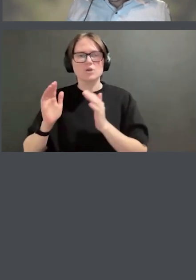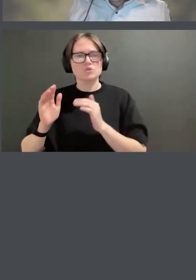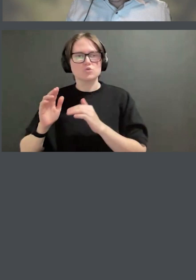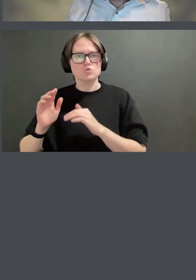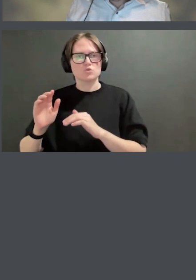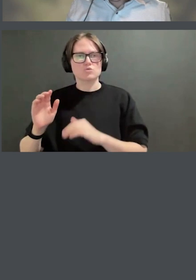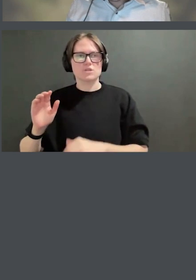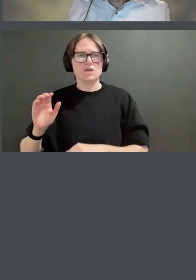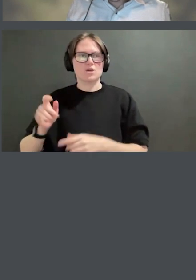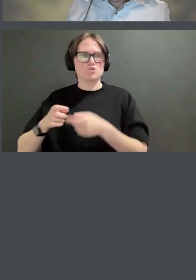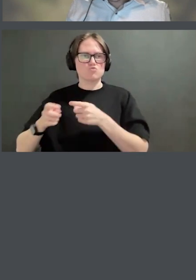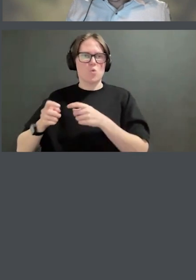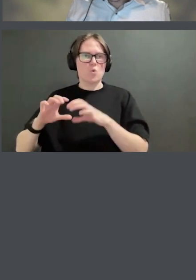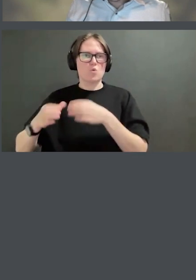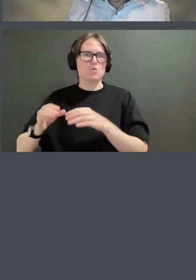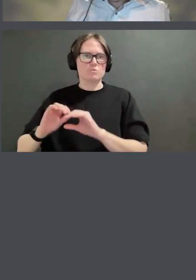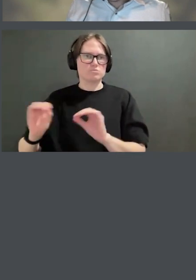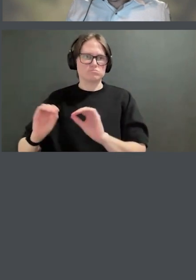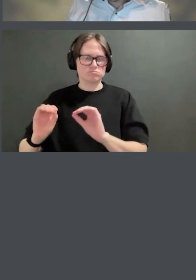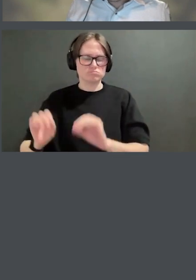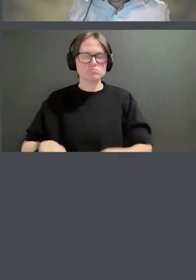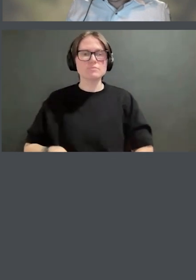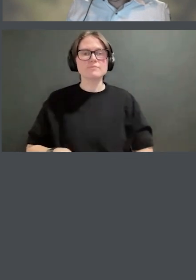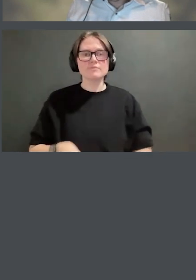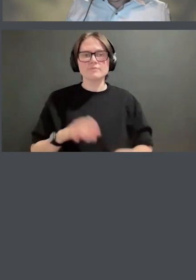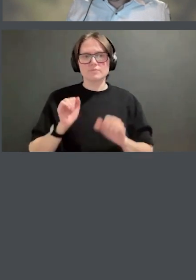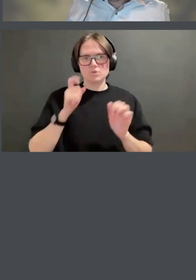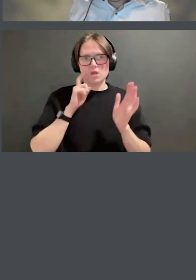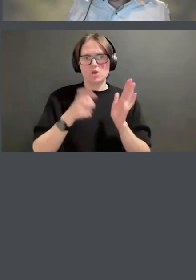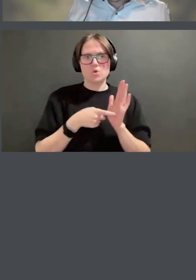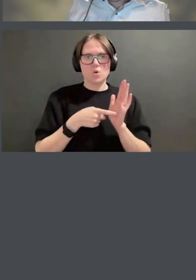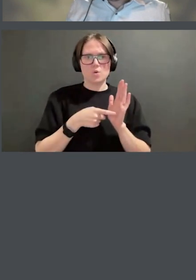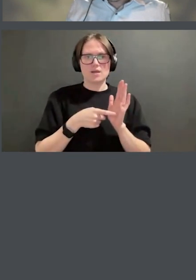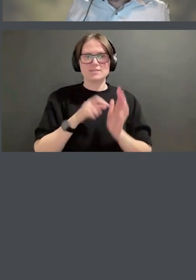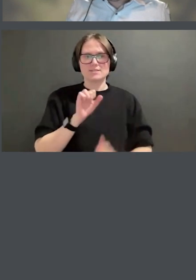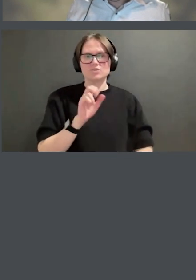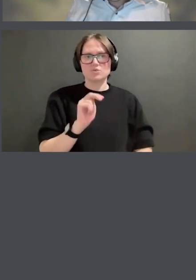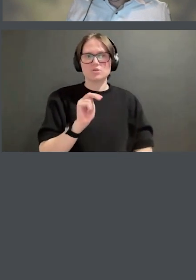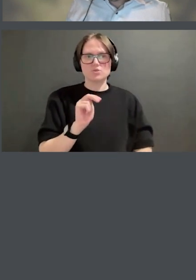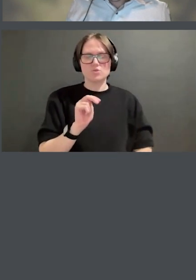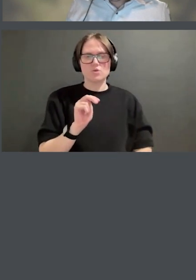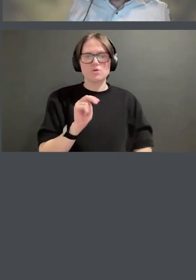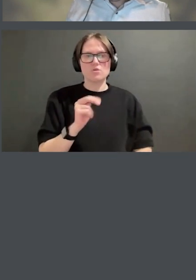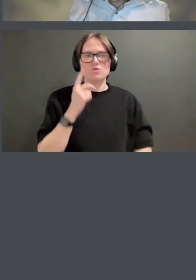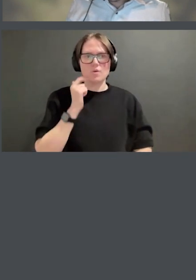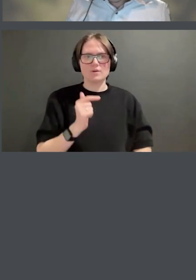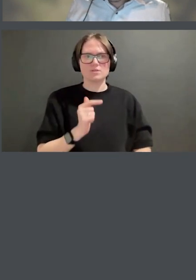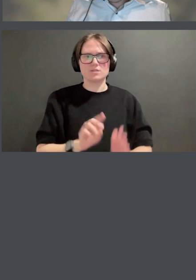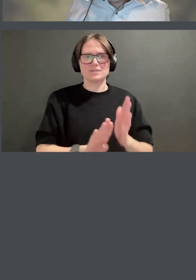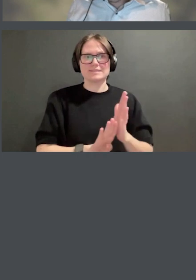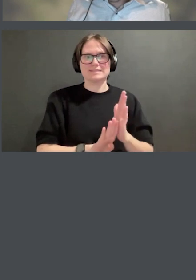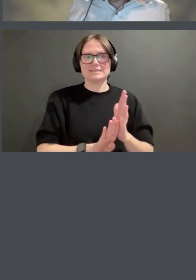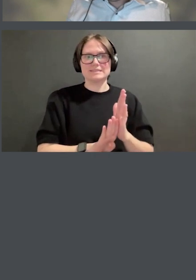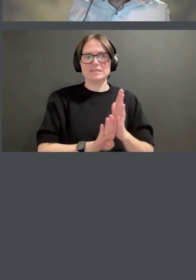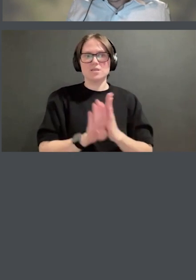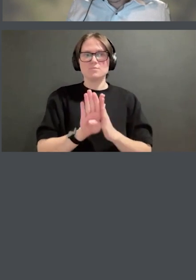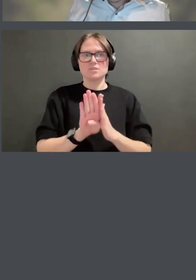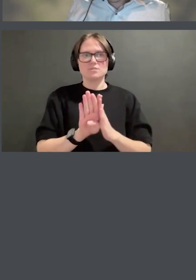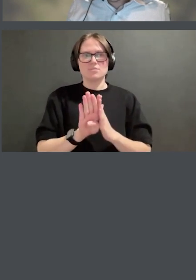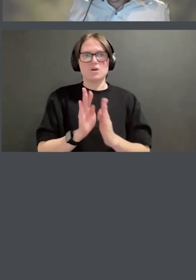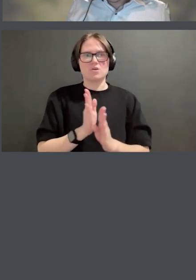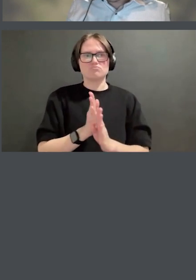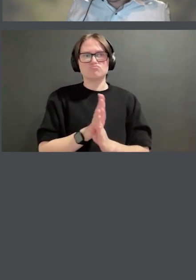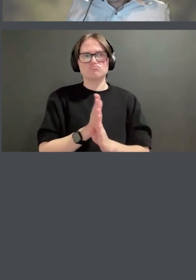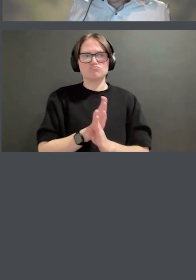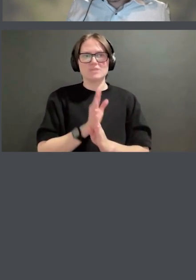controls. And you can see that the incidence of sensorineural hearing loss grows pretty steeply by about age 2, but